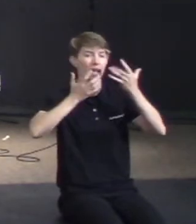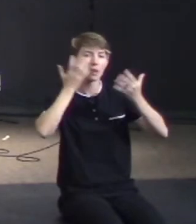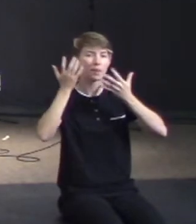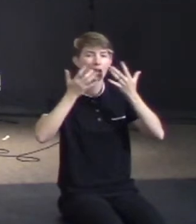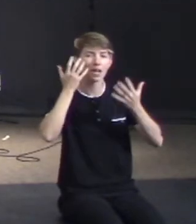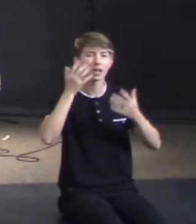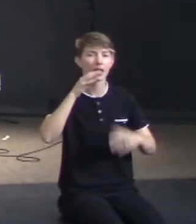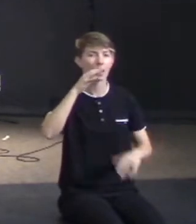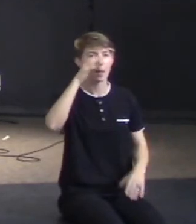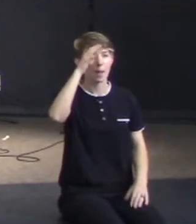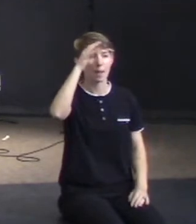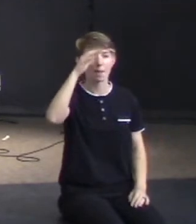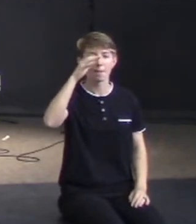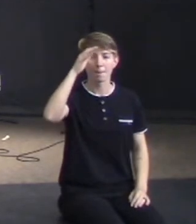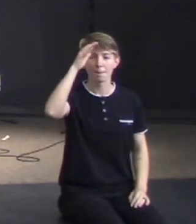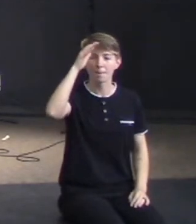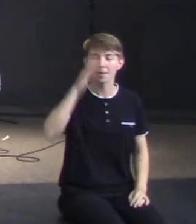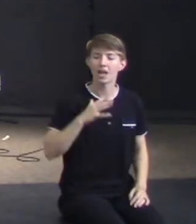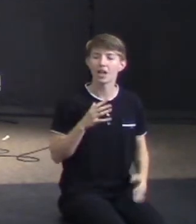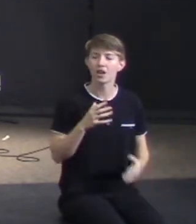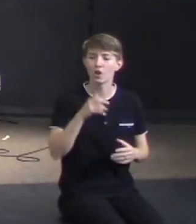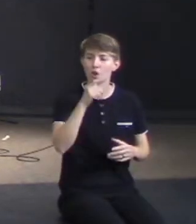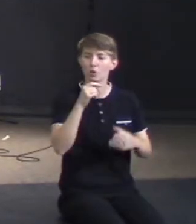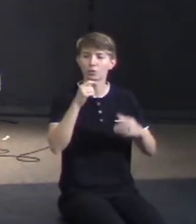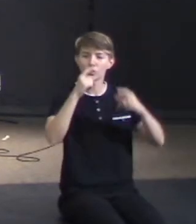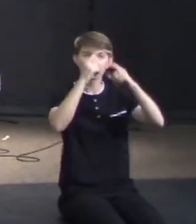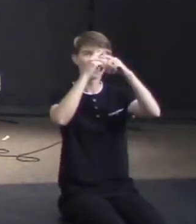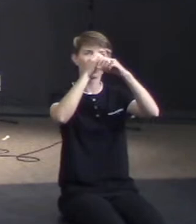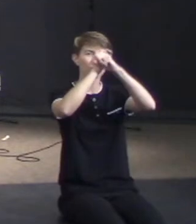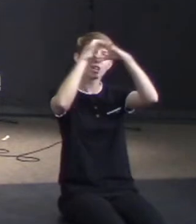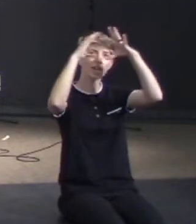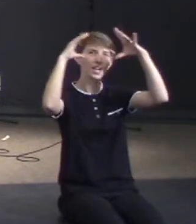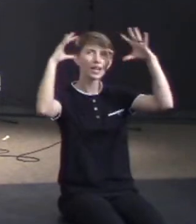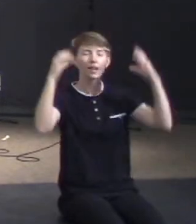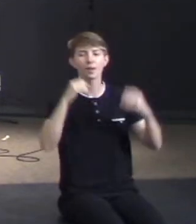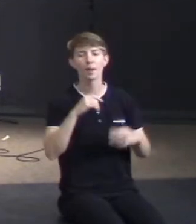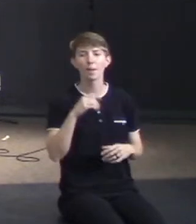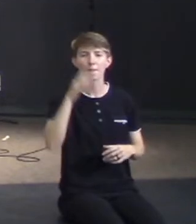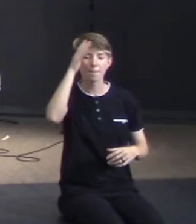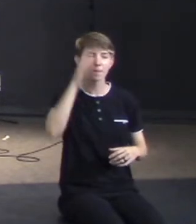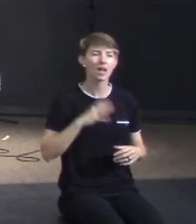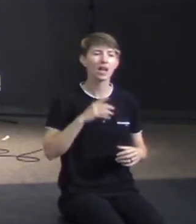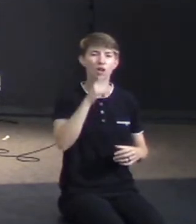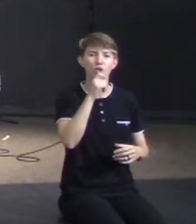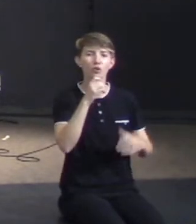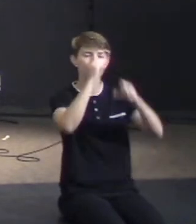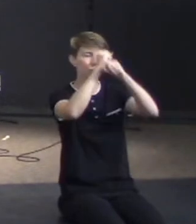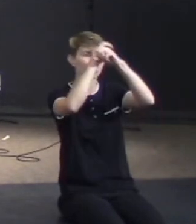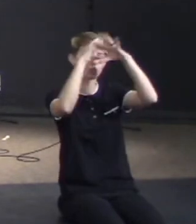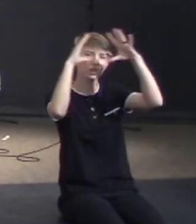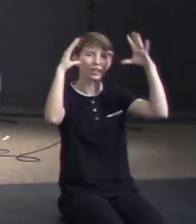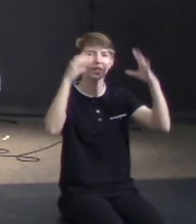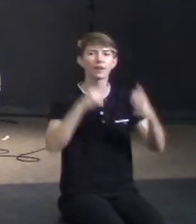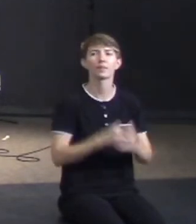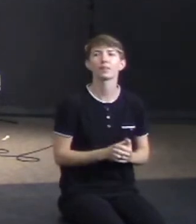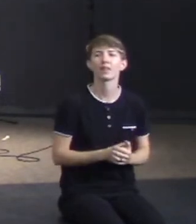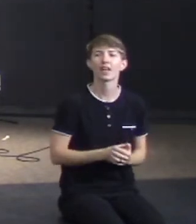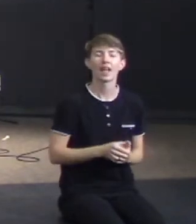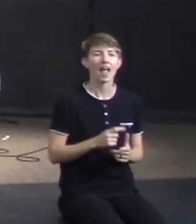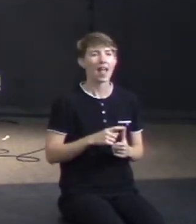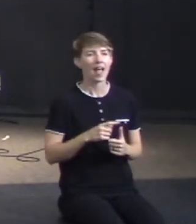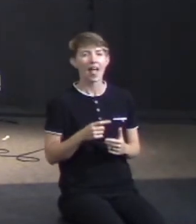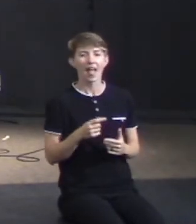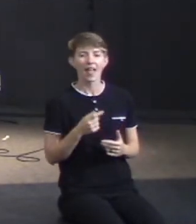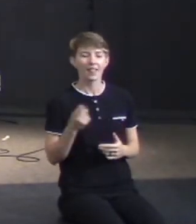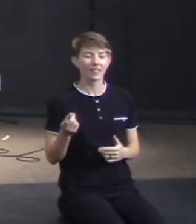who dream, men who dream, men who dream, men, you know,